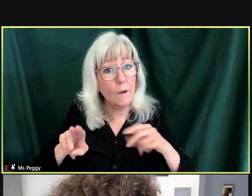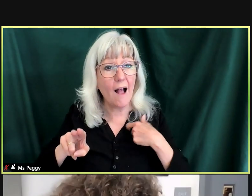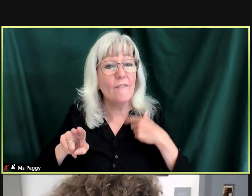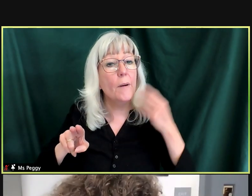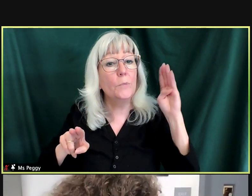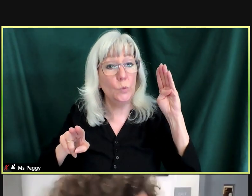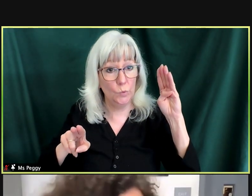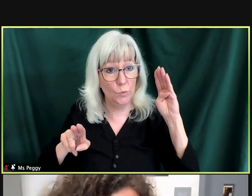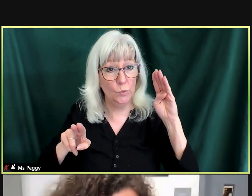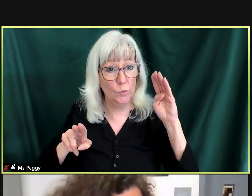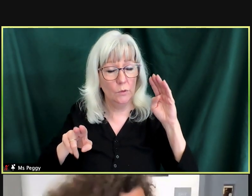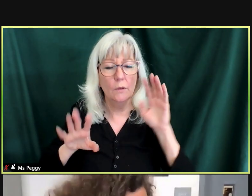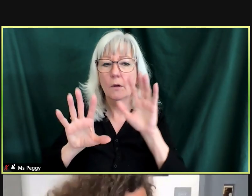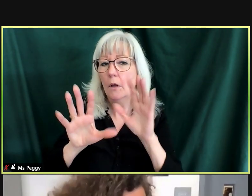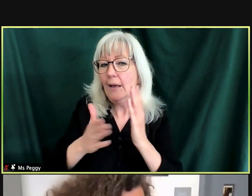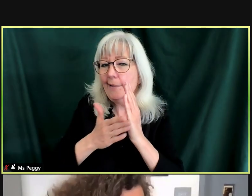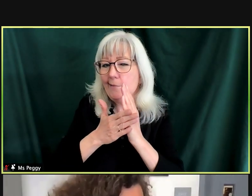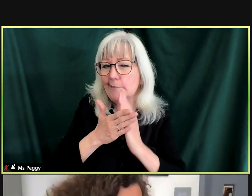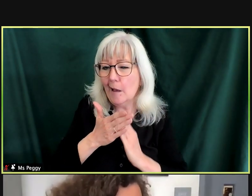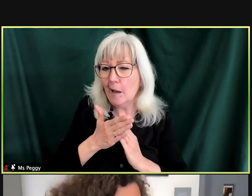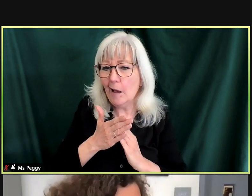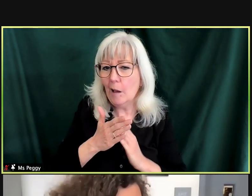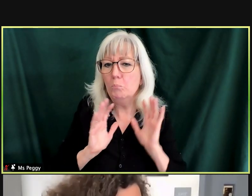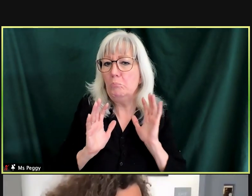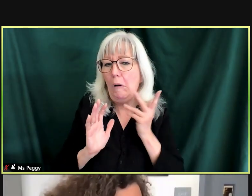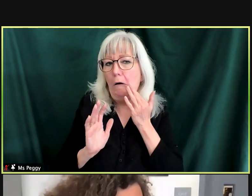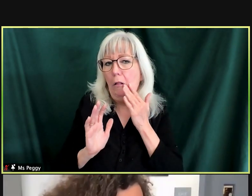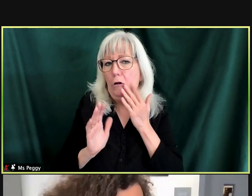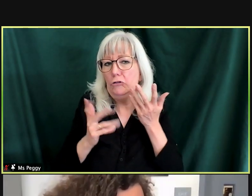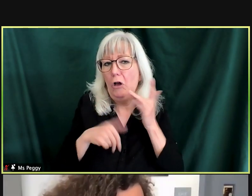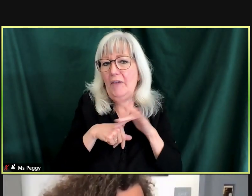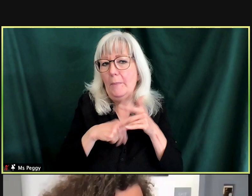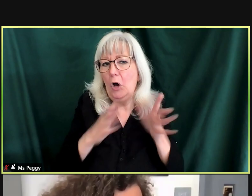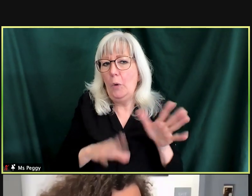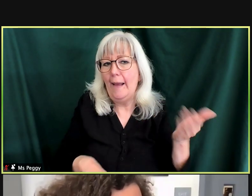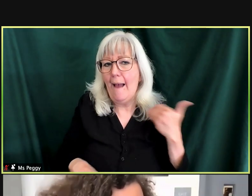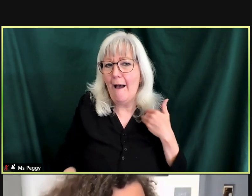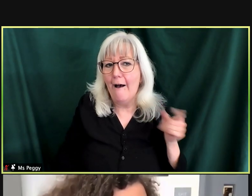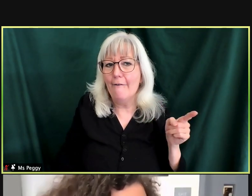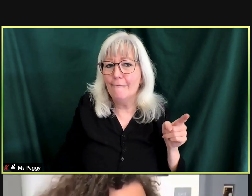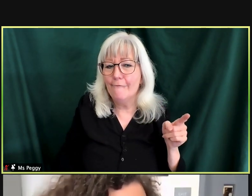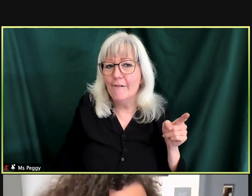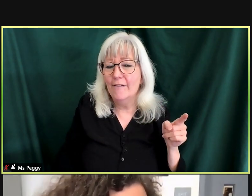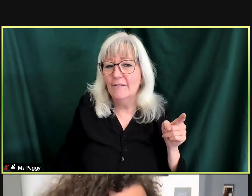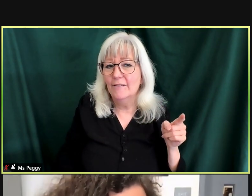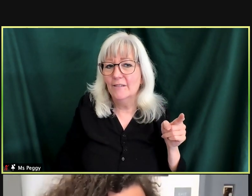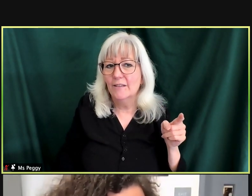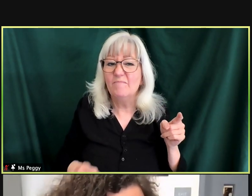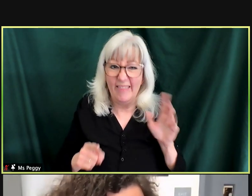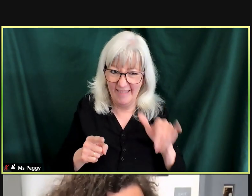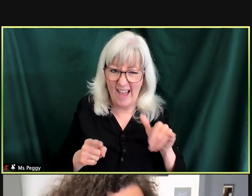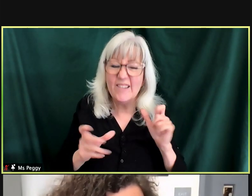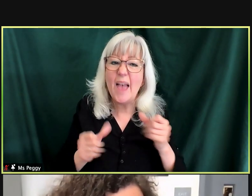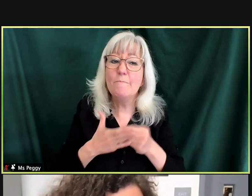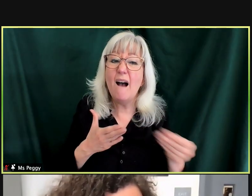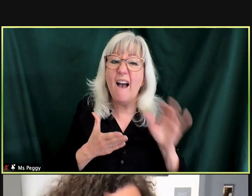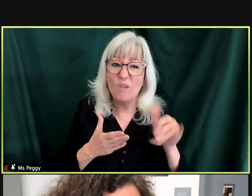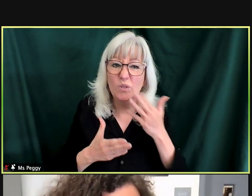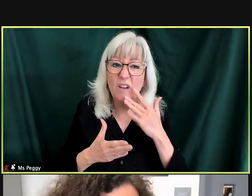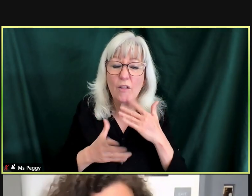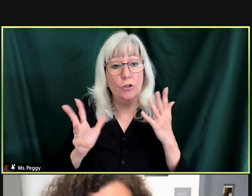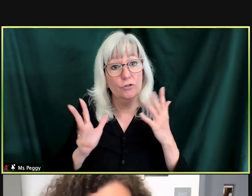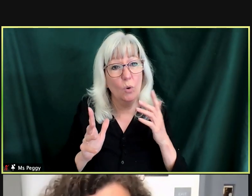Some of it is just the colors that were available to him. So they were the colors he could get. So